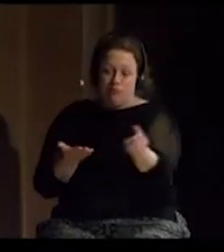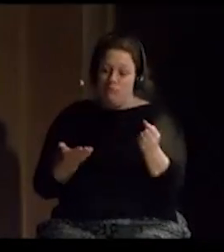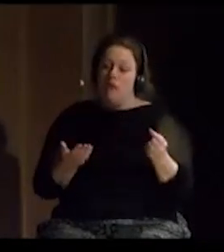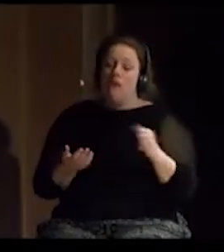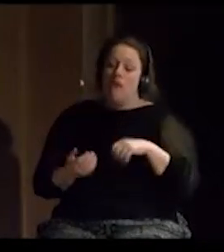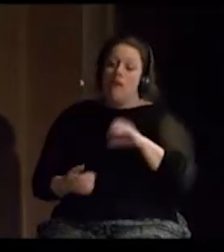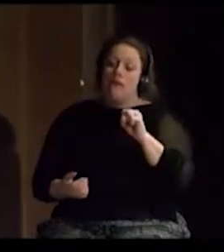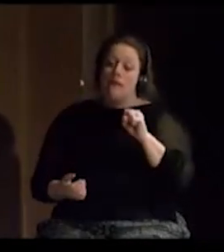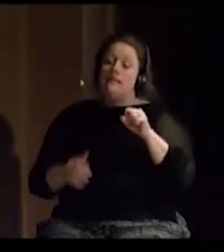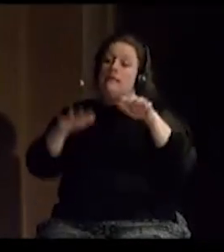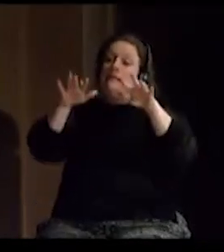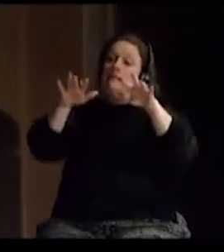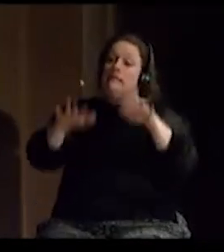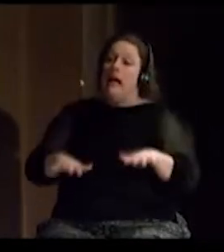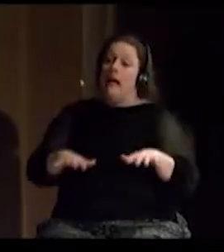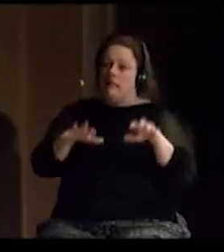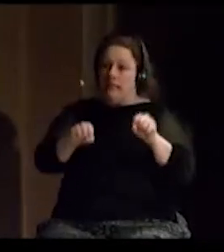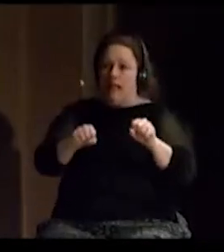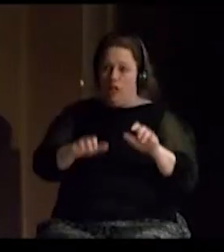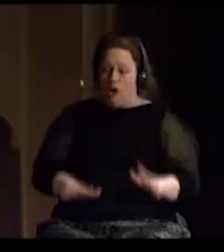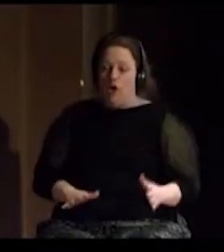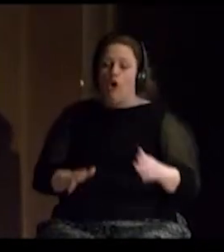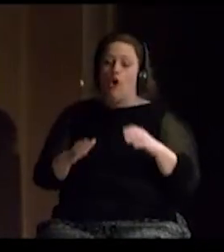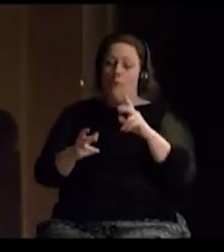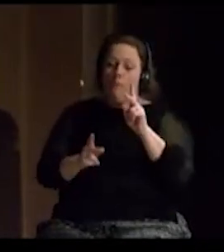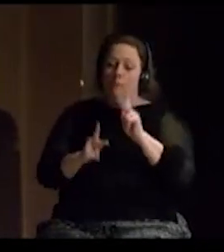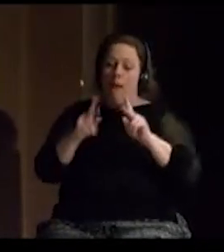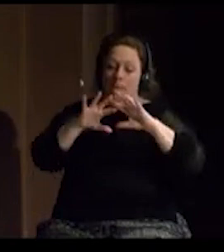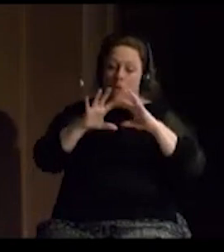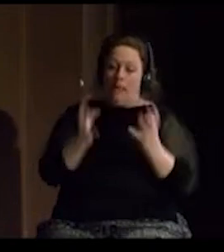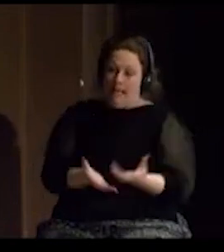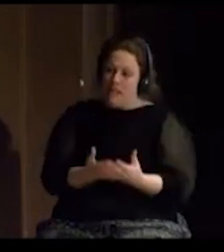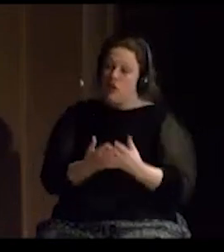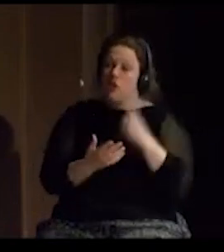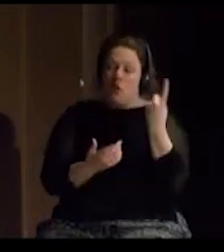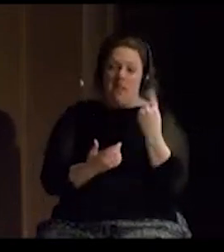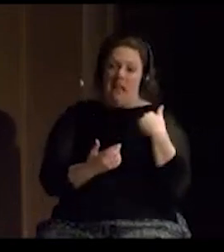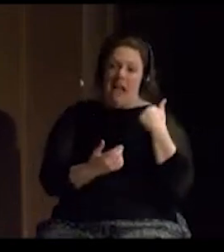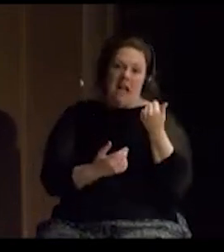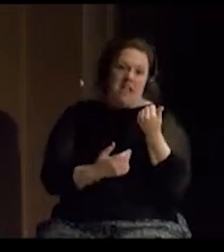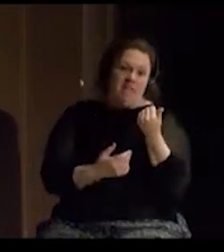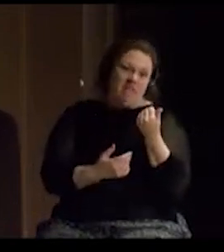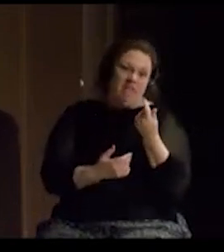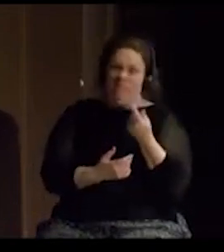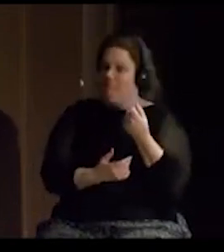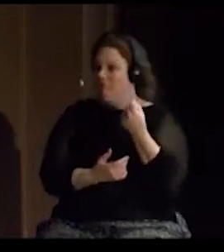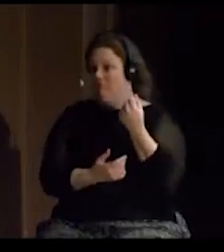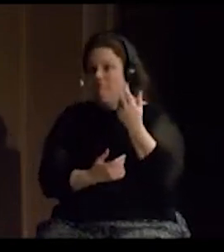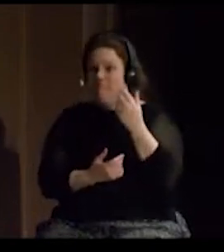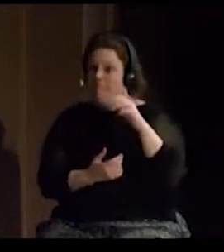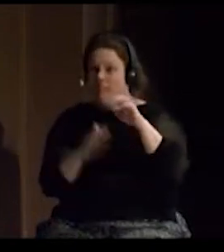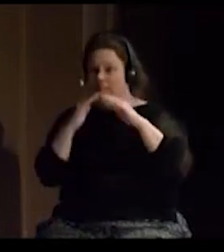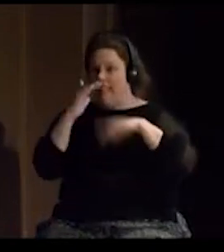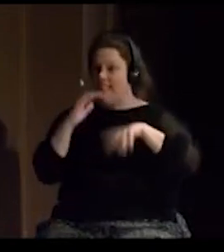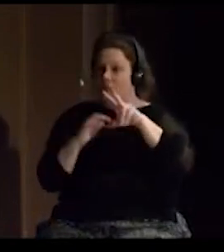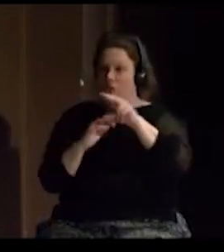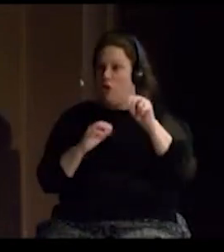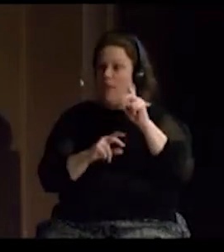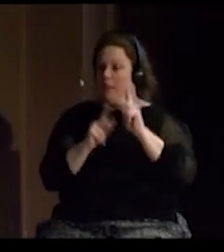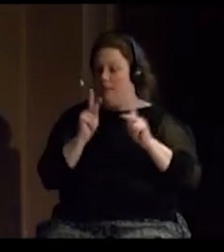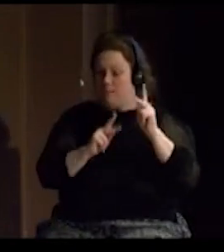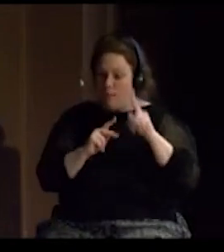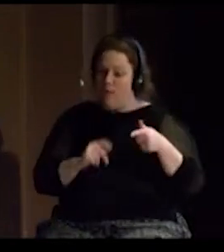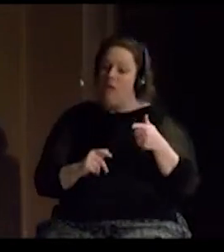settler population had consisted of only a few dozen people, mainly fur traders. However, when Gibbs